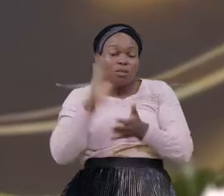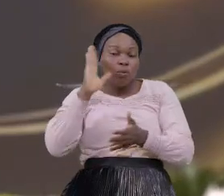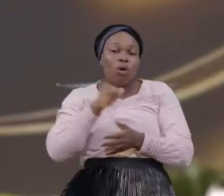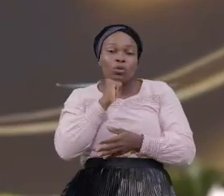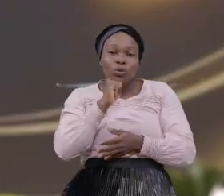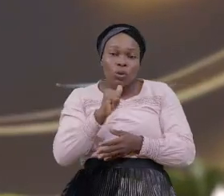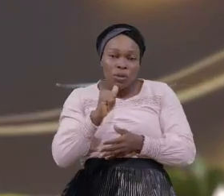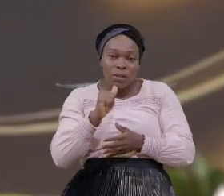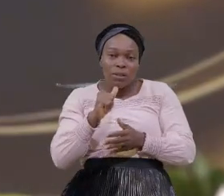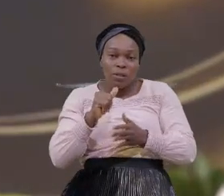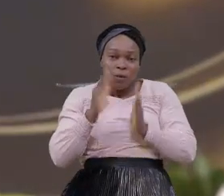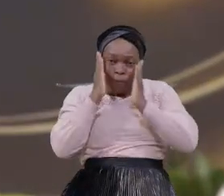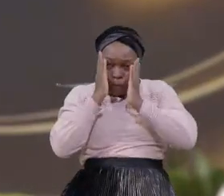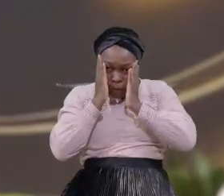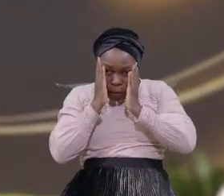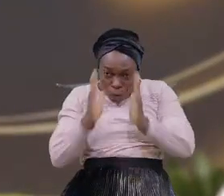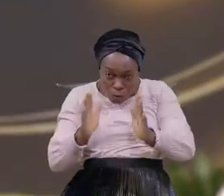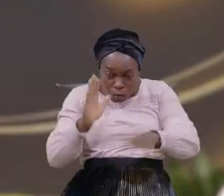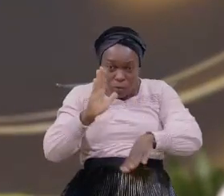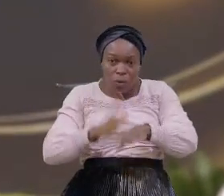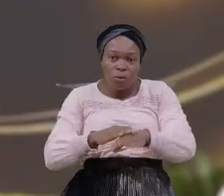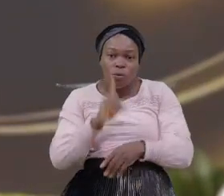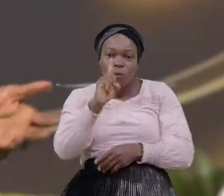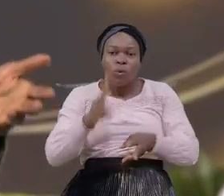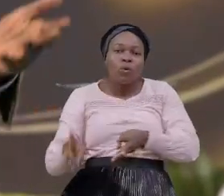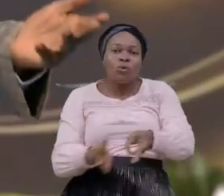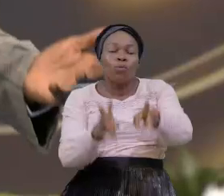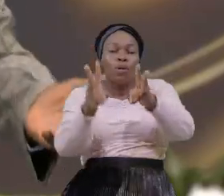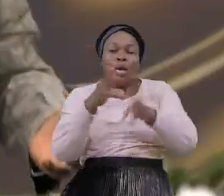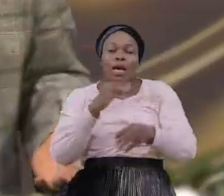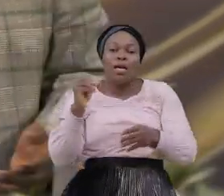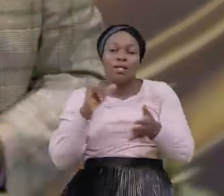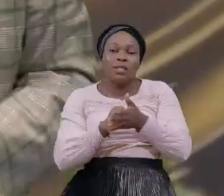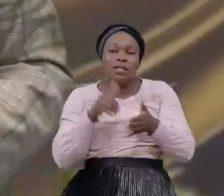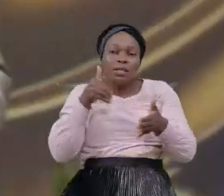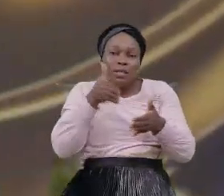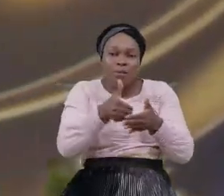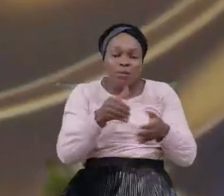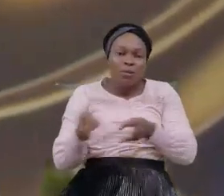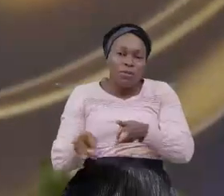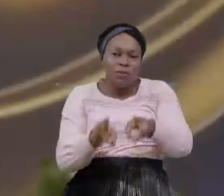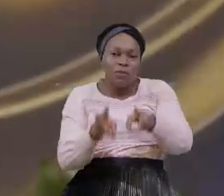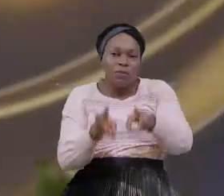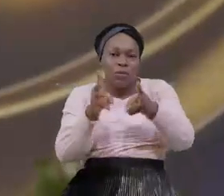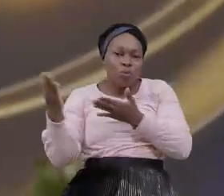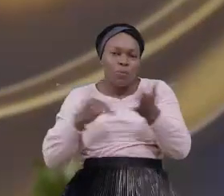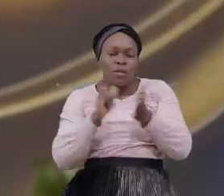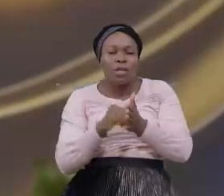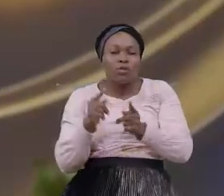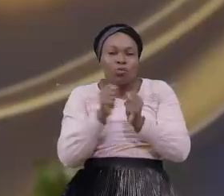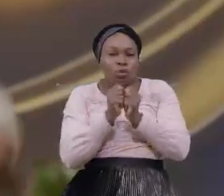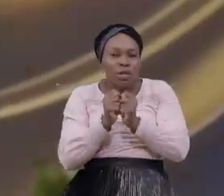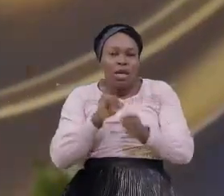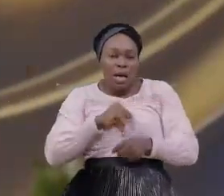a particular direction, in the needed direction. I need to bring that together. I need a healthy